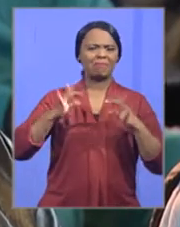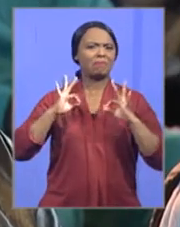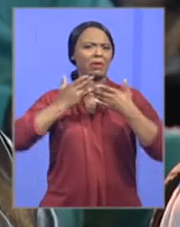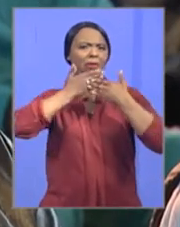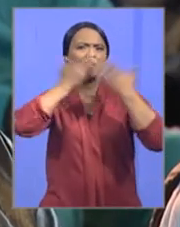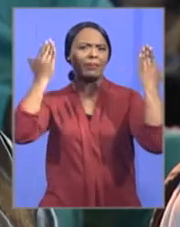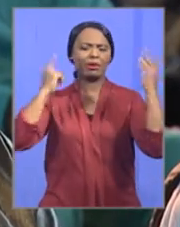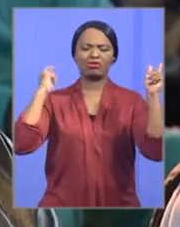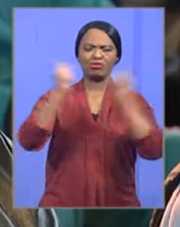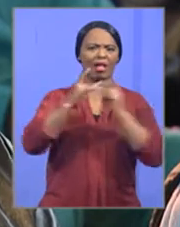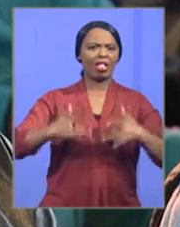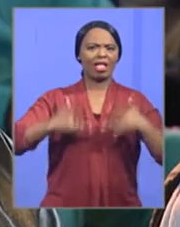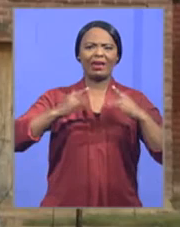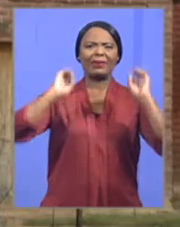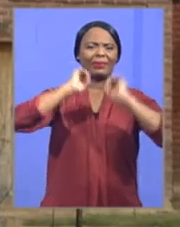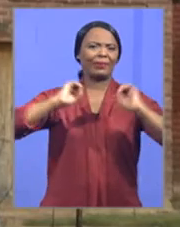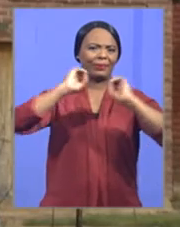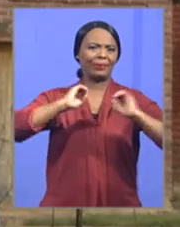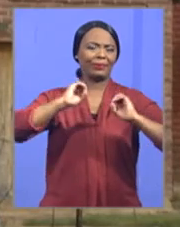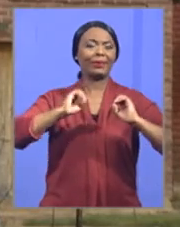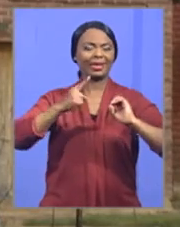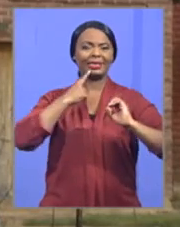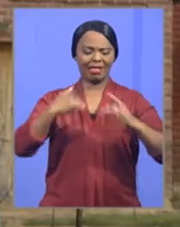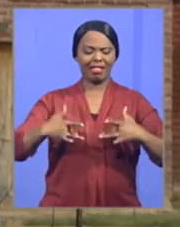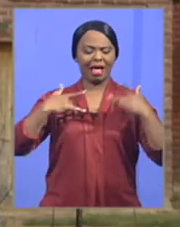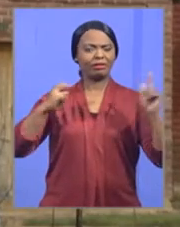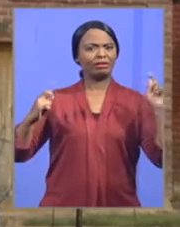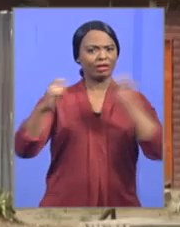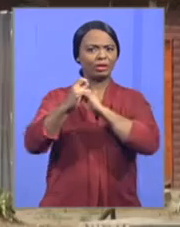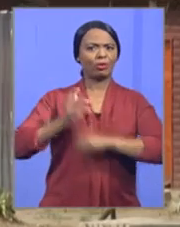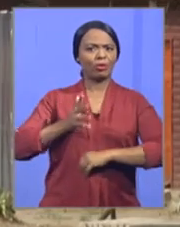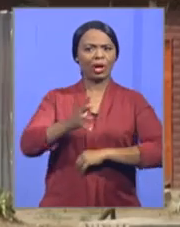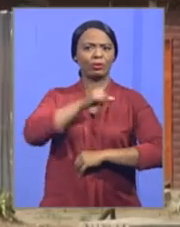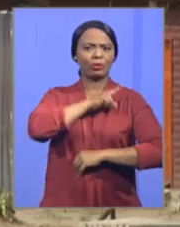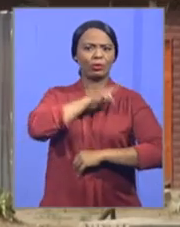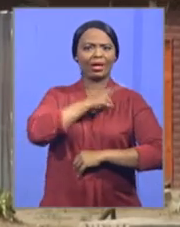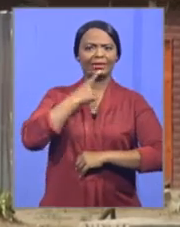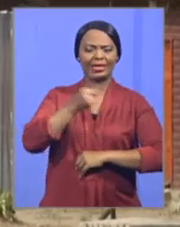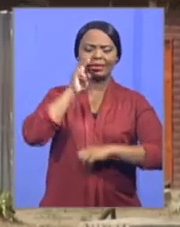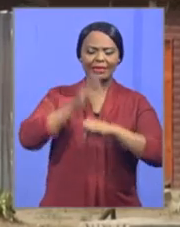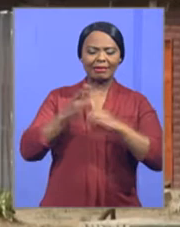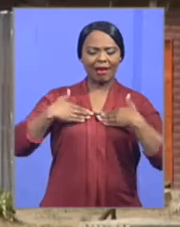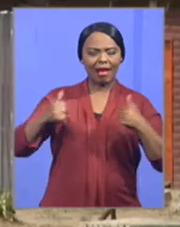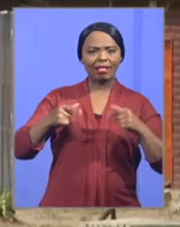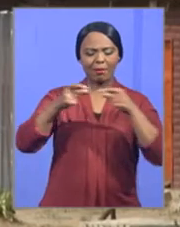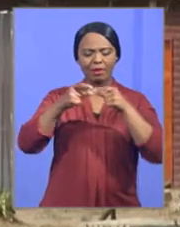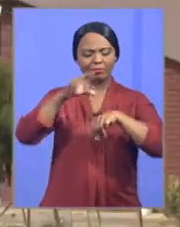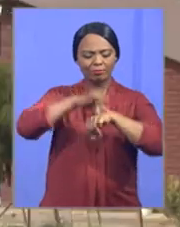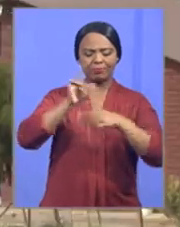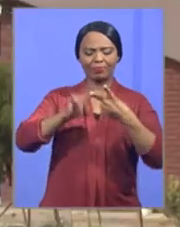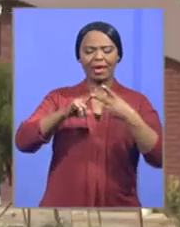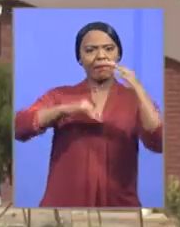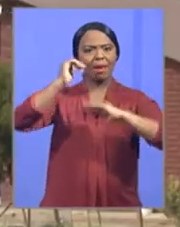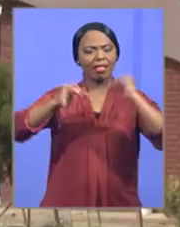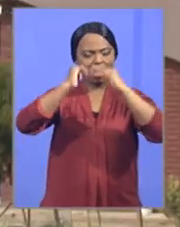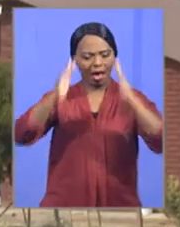nna a botoka ga tseo tsia ba batla go newa dituelo tlhokomelo ya kalafi le go agelwa matlo. Bagaka ba re matsapa a